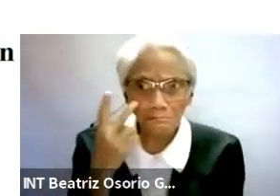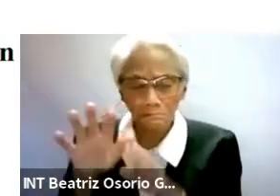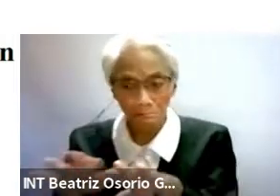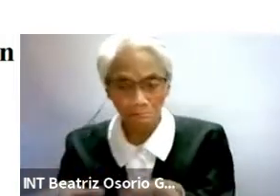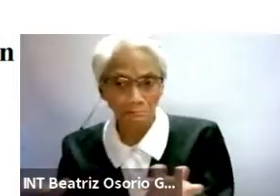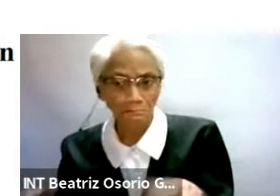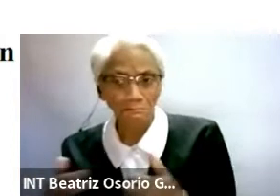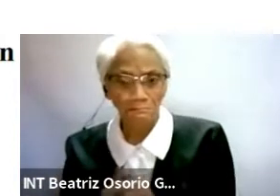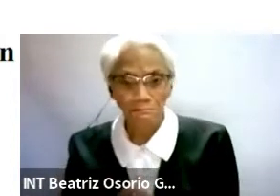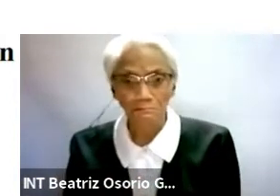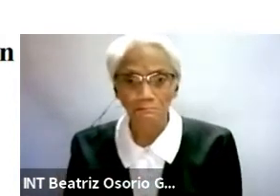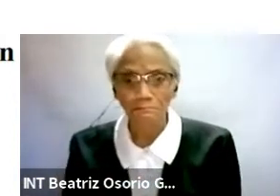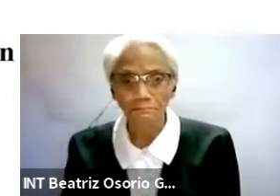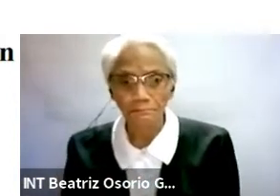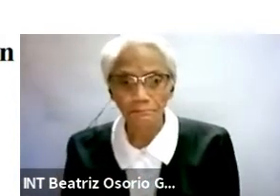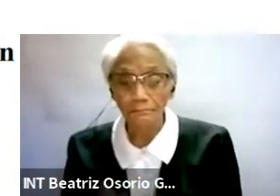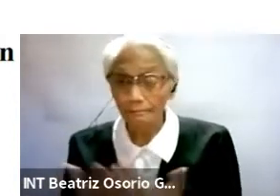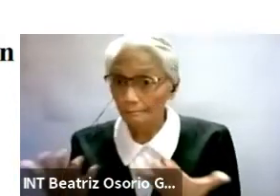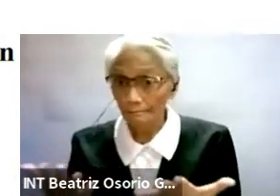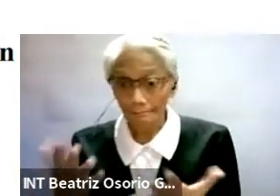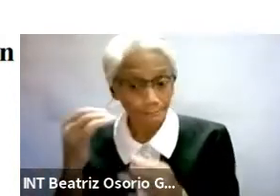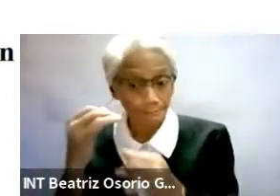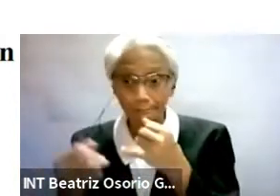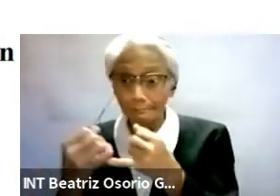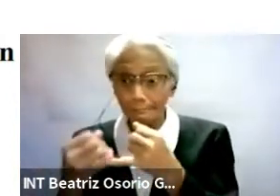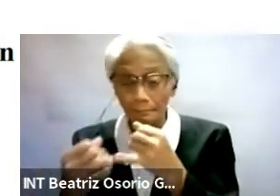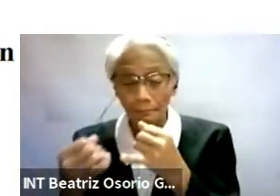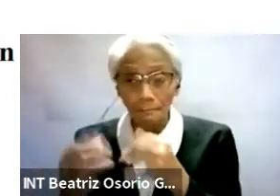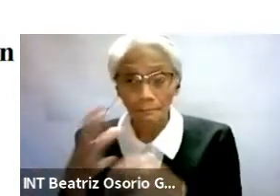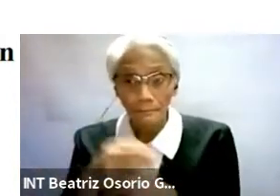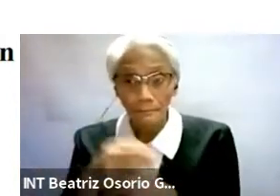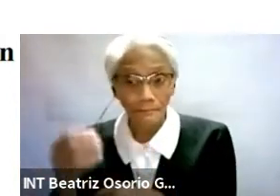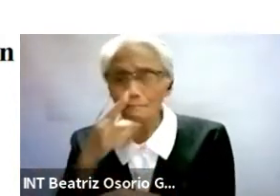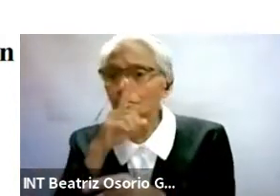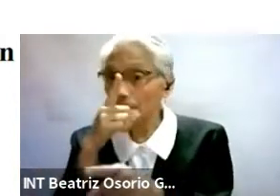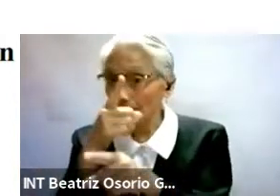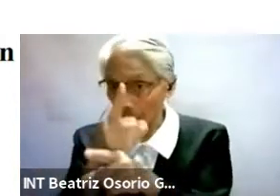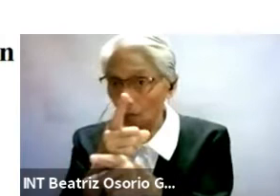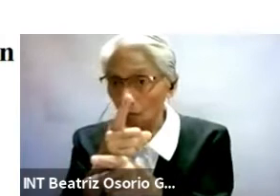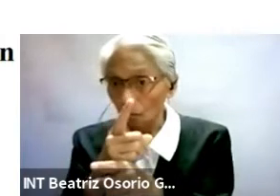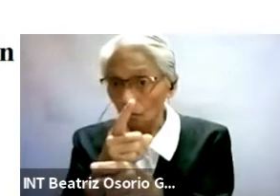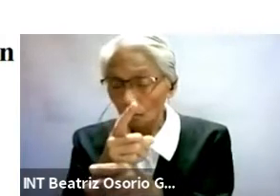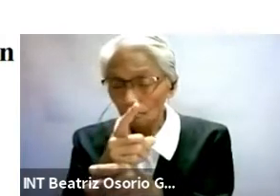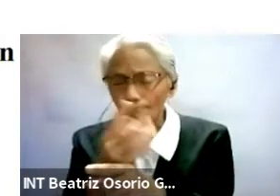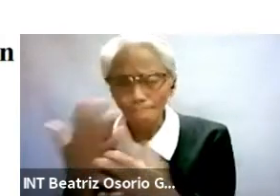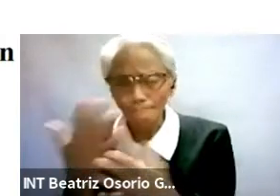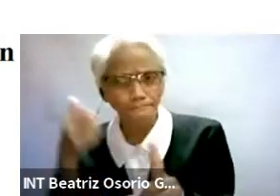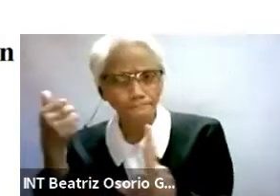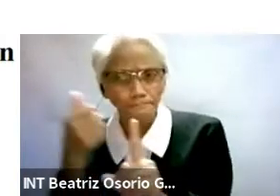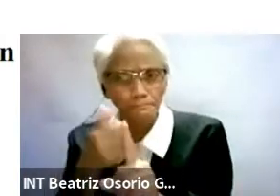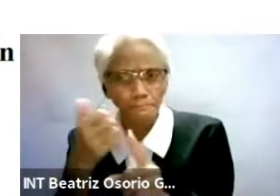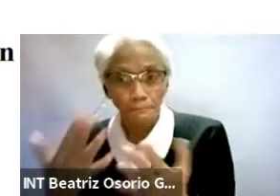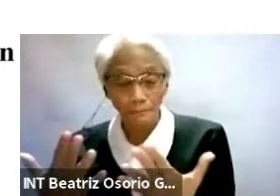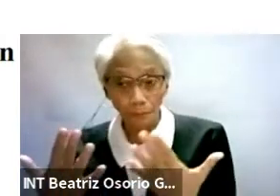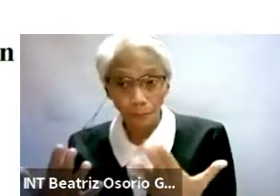spenders. And finally, because it is absolutely true, the impact of this general comment depends on